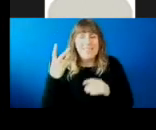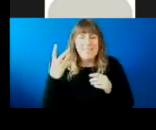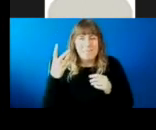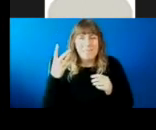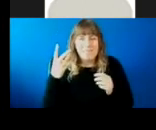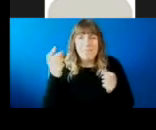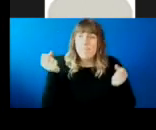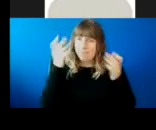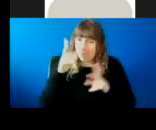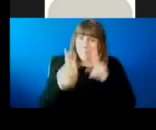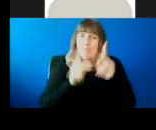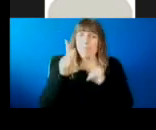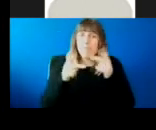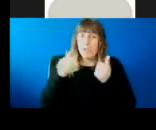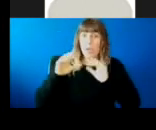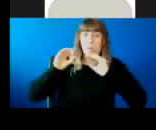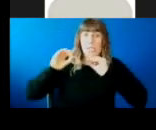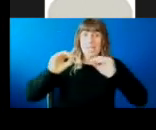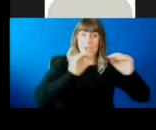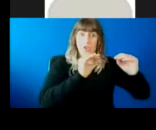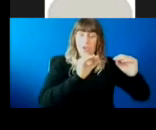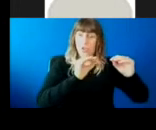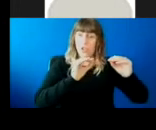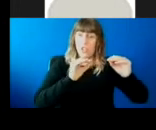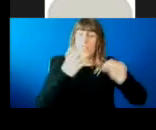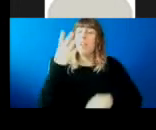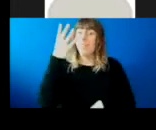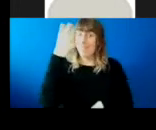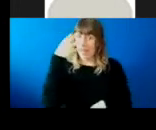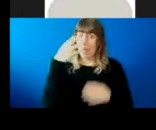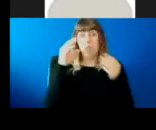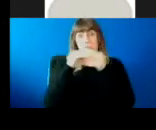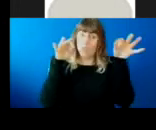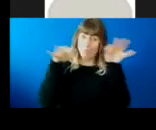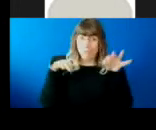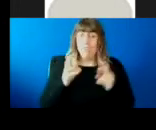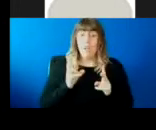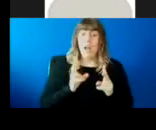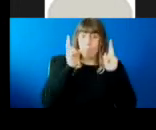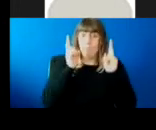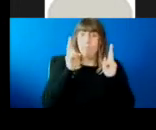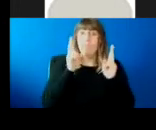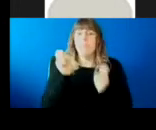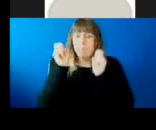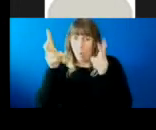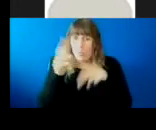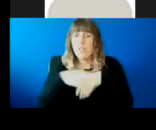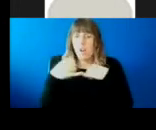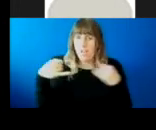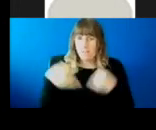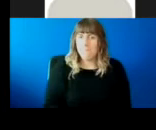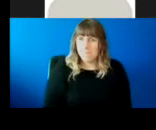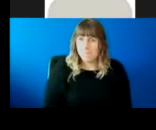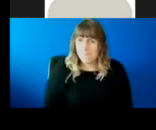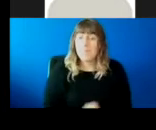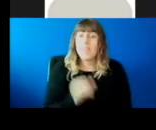sort of people who are trying to teach things using that tool and posting that content on social.